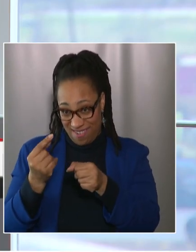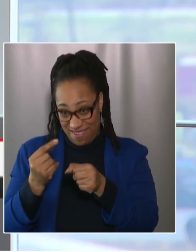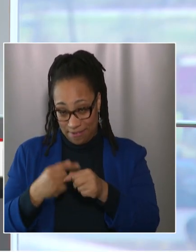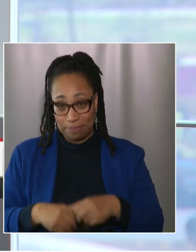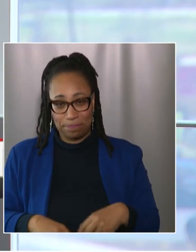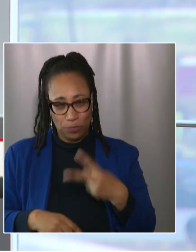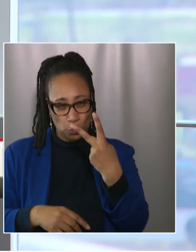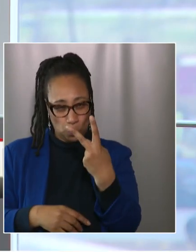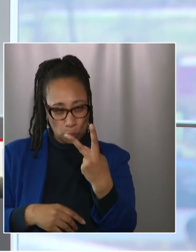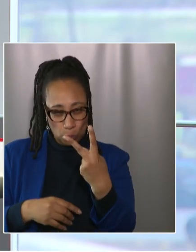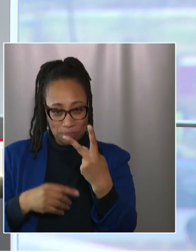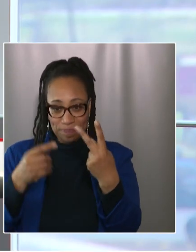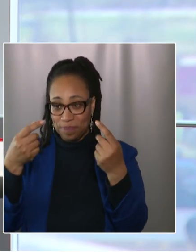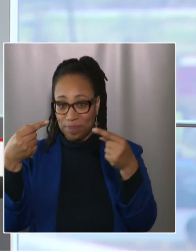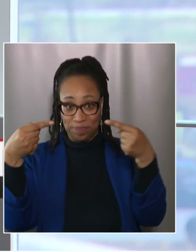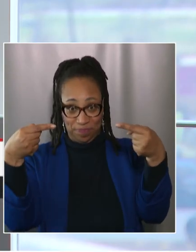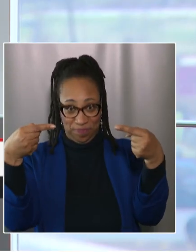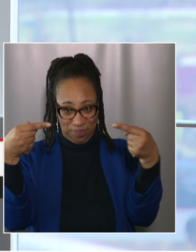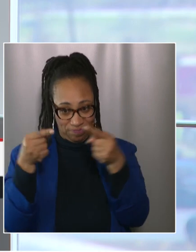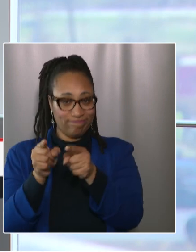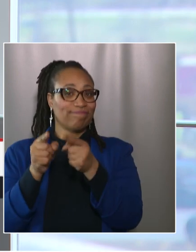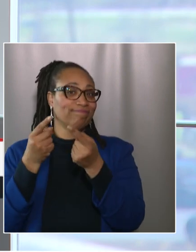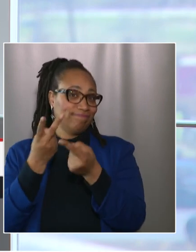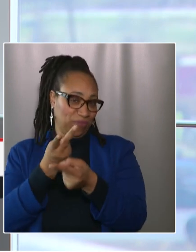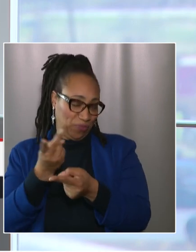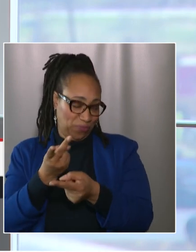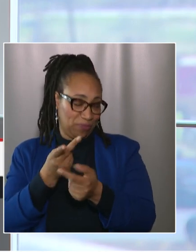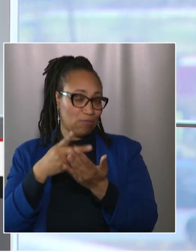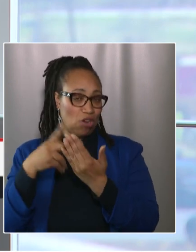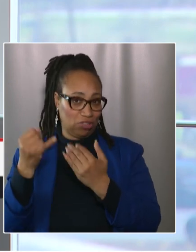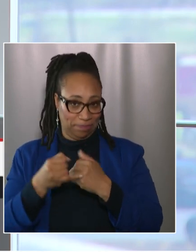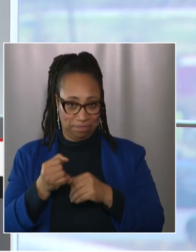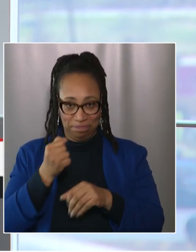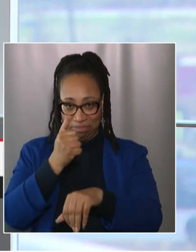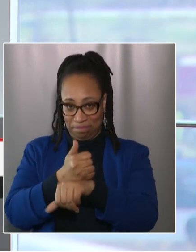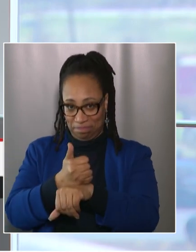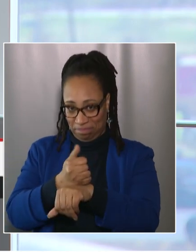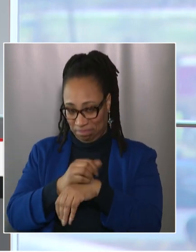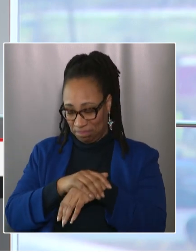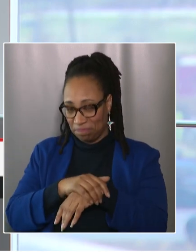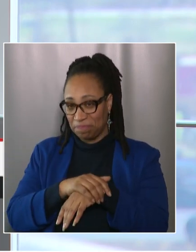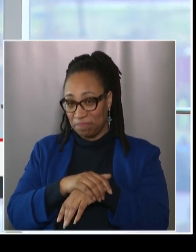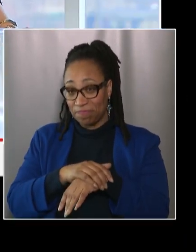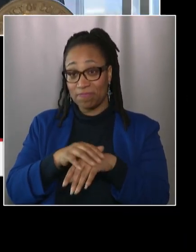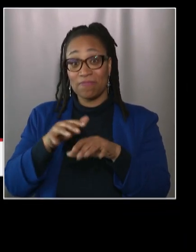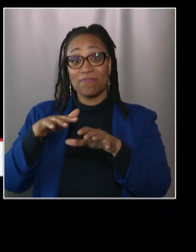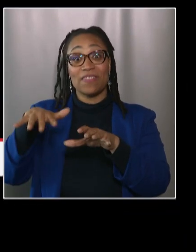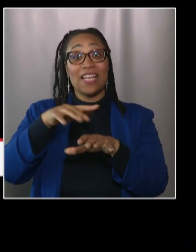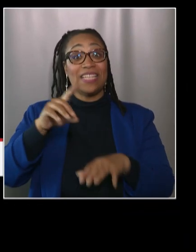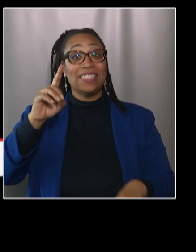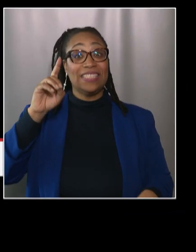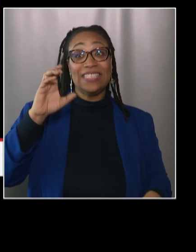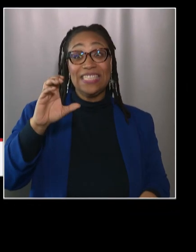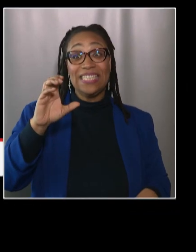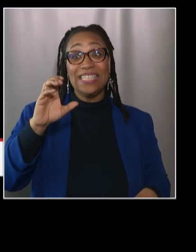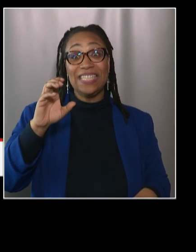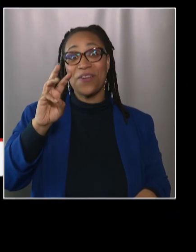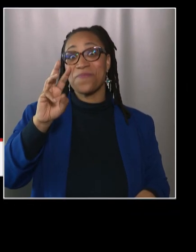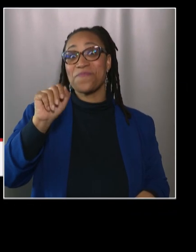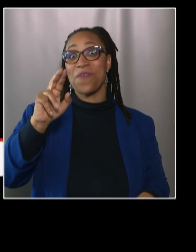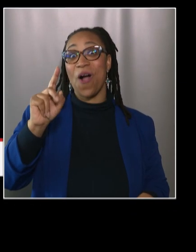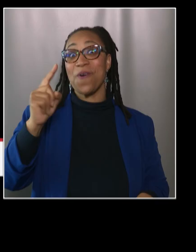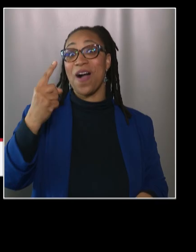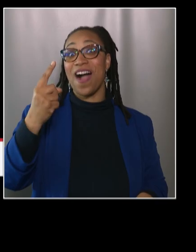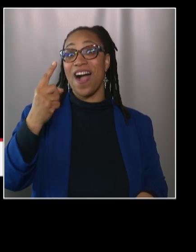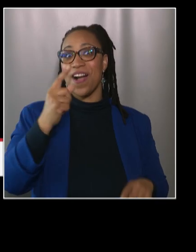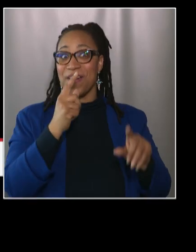All right, I'm going to go into my radio voice. The district's Elite 8 project for Ward 1 goes, no, I can't